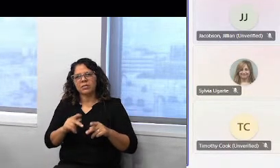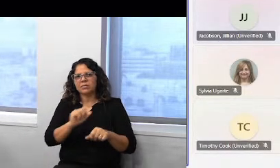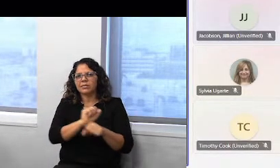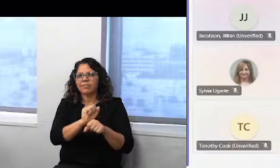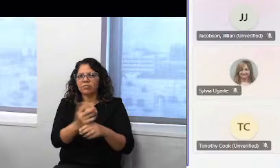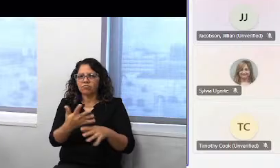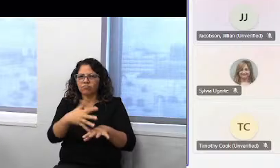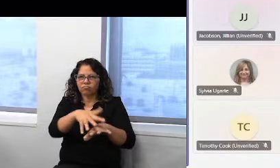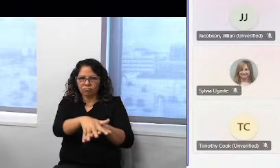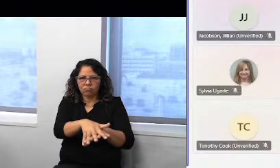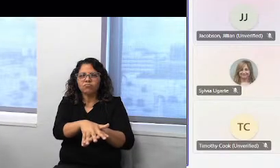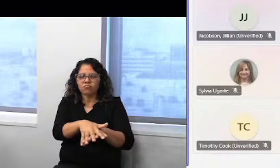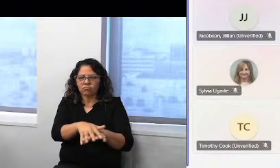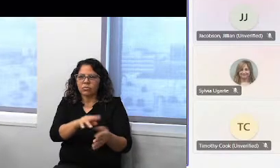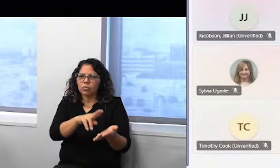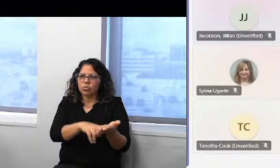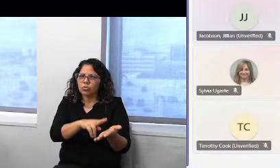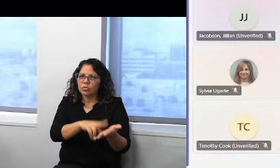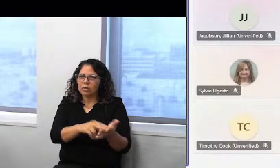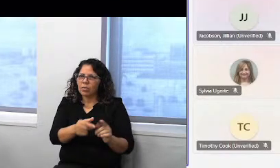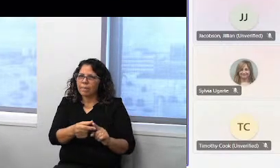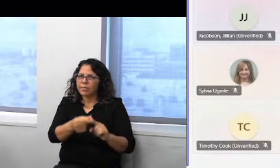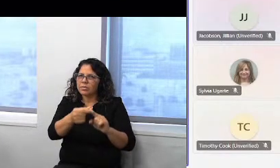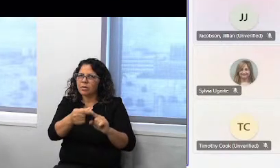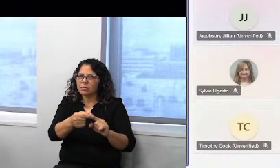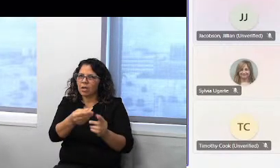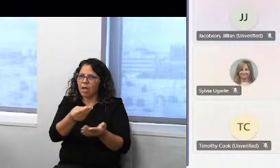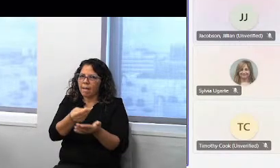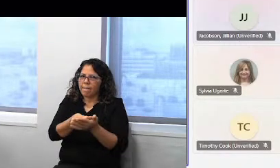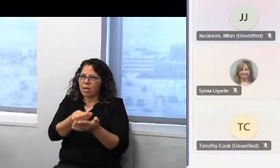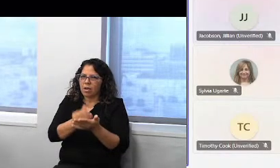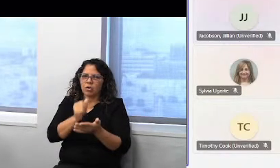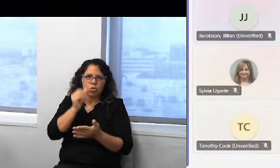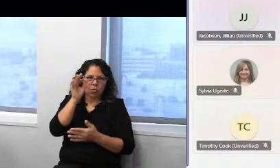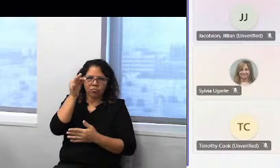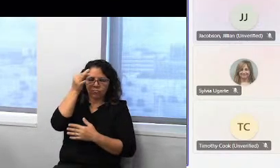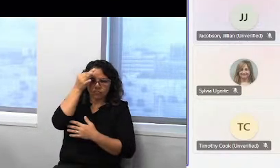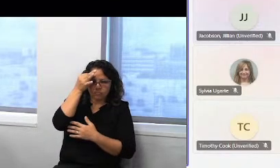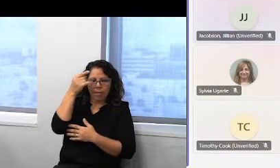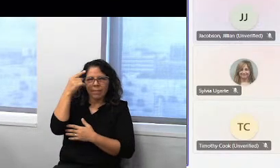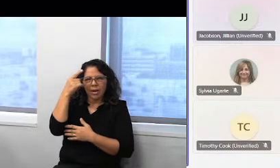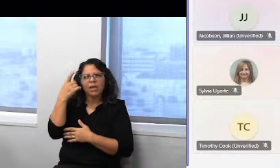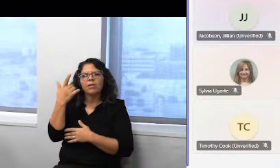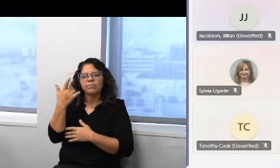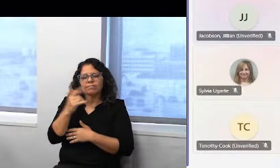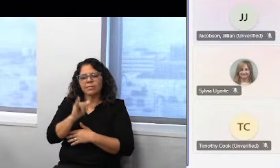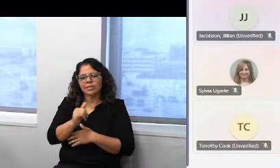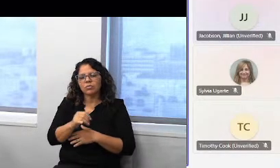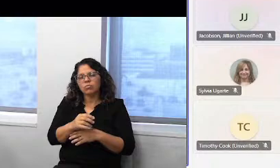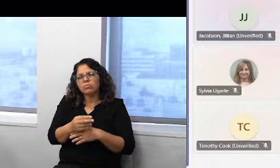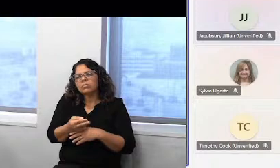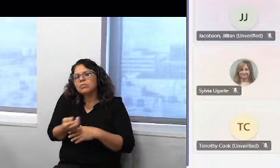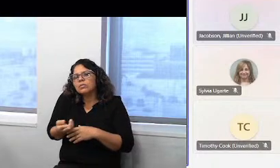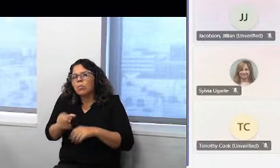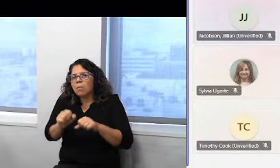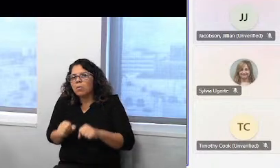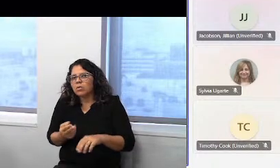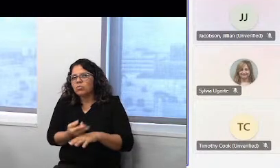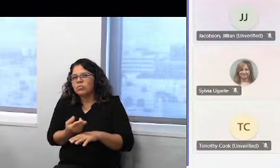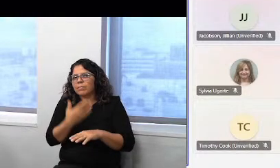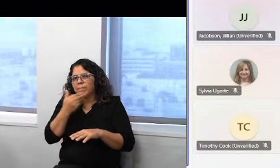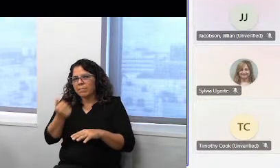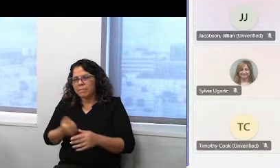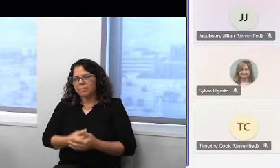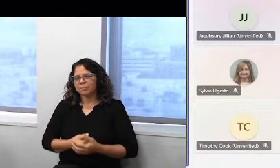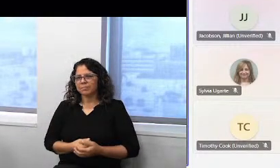non-federal capital, so we can maximize the use of those resources, including also having them build it to